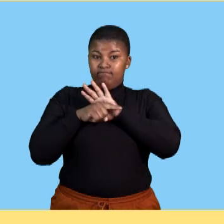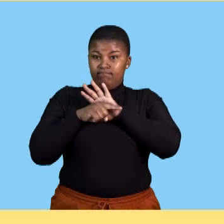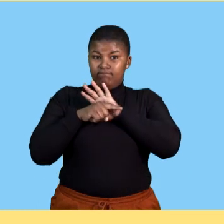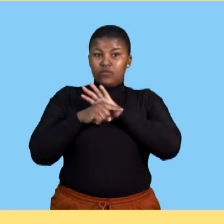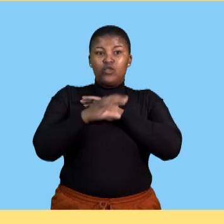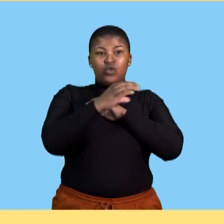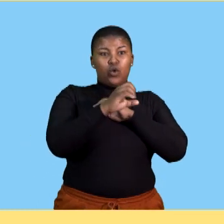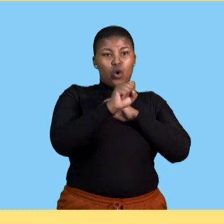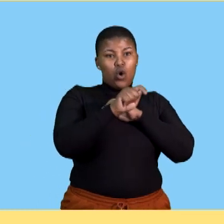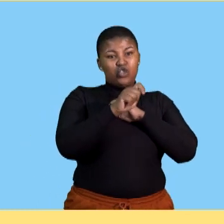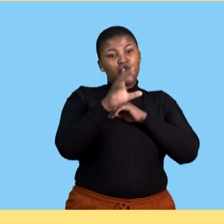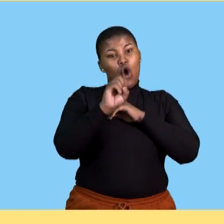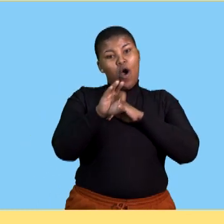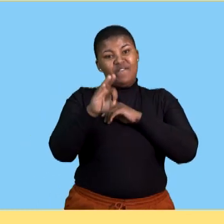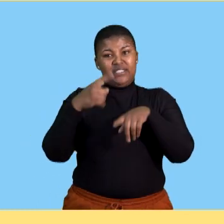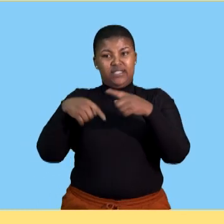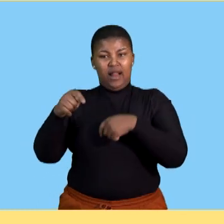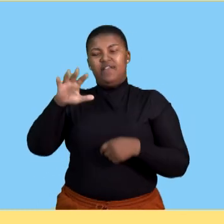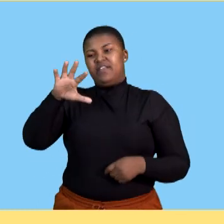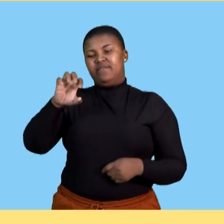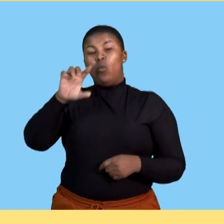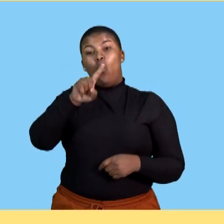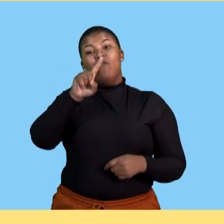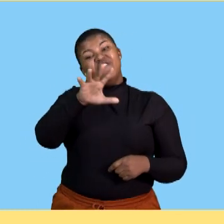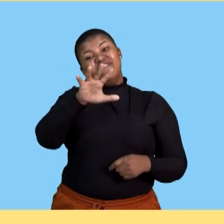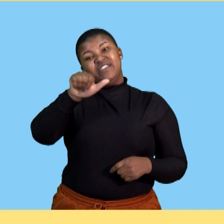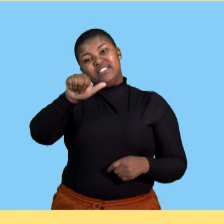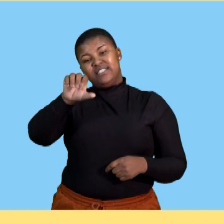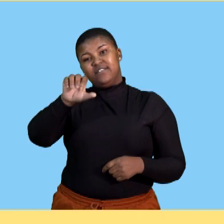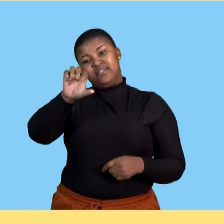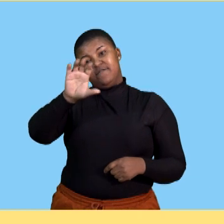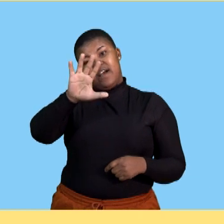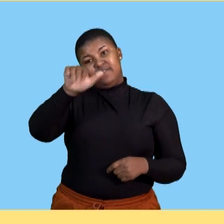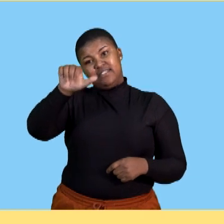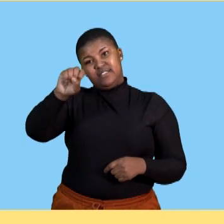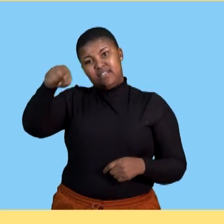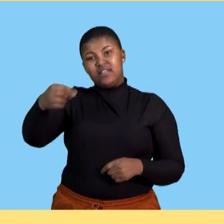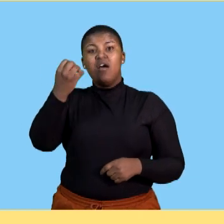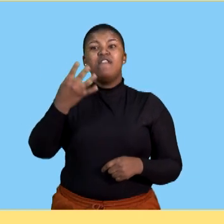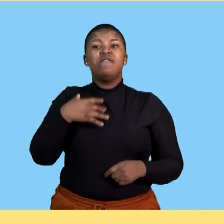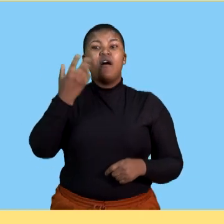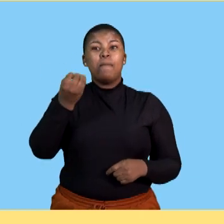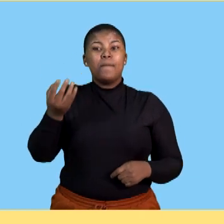minus my cost of sales, which is 560,000. That will give me